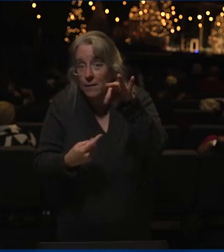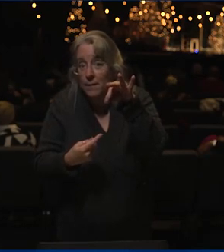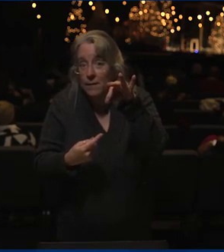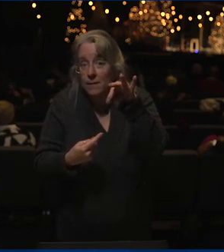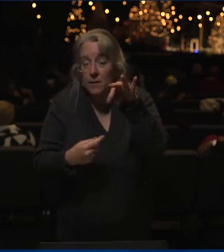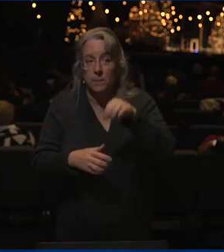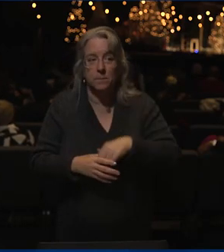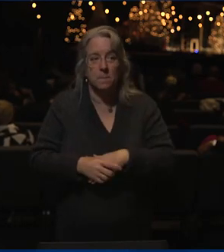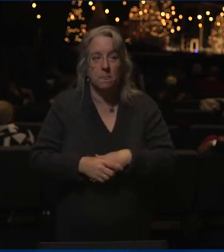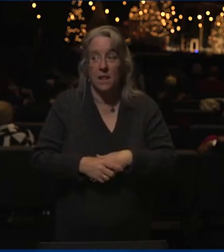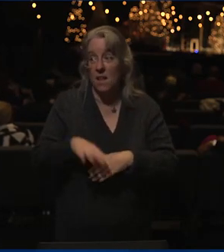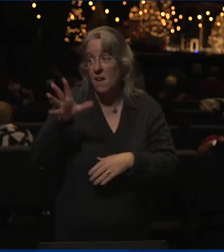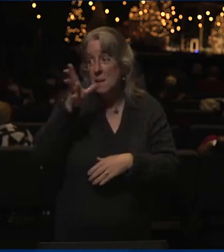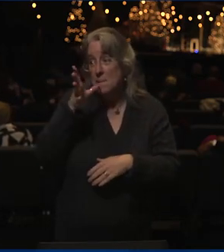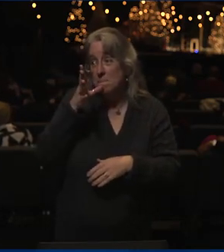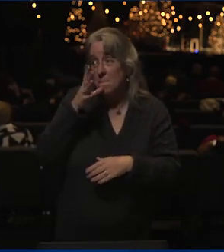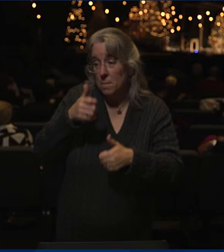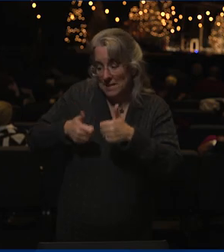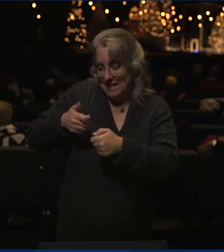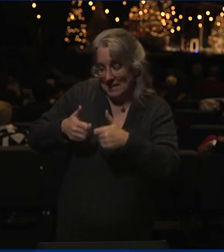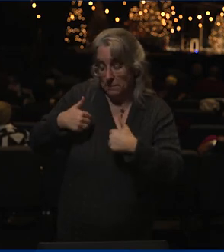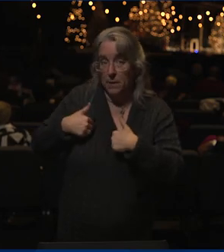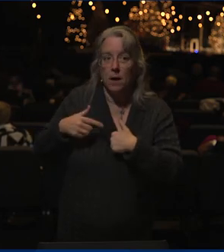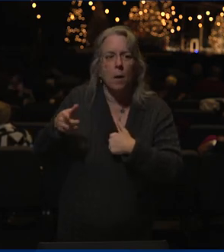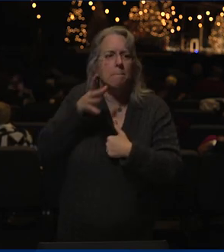So his mom texted me. His mom works here at the church.